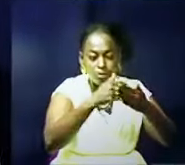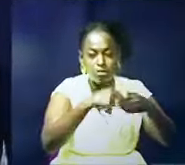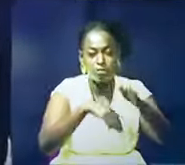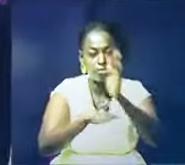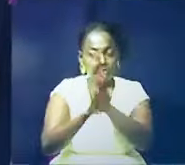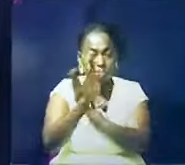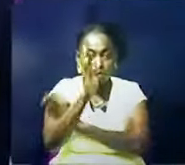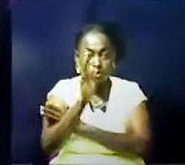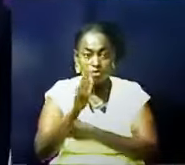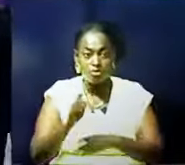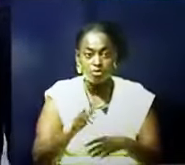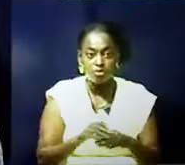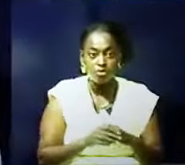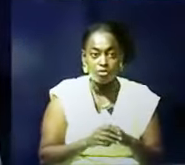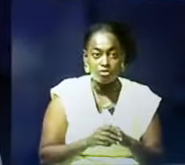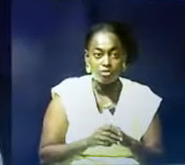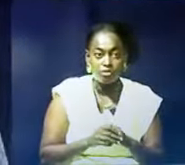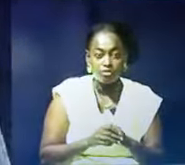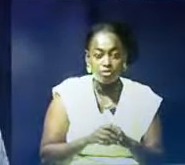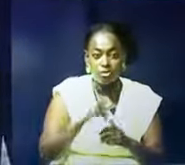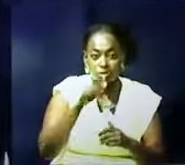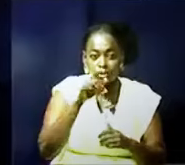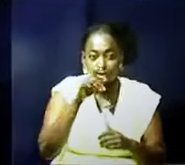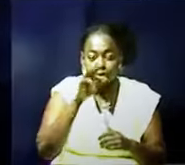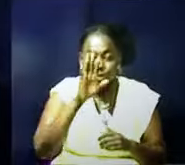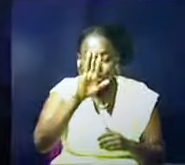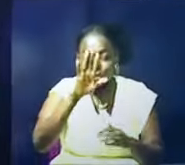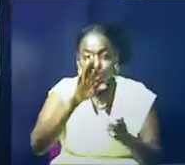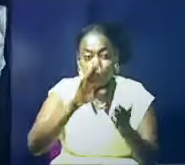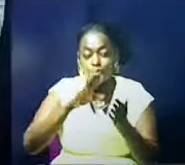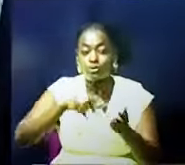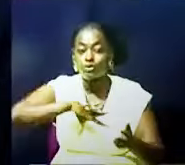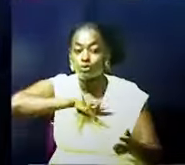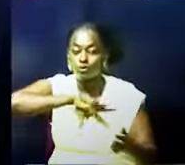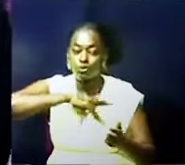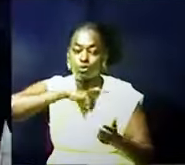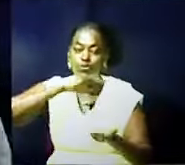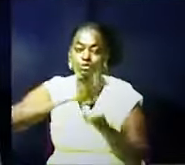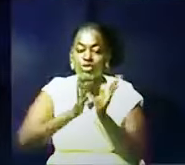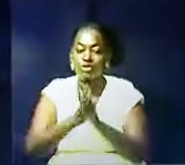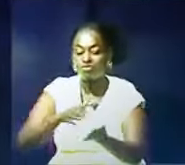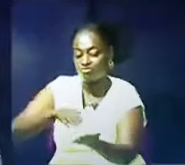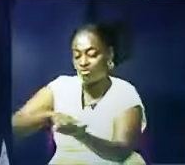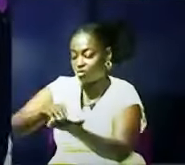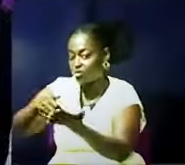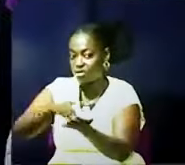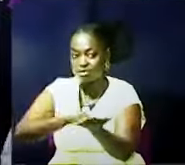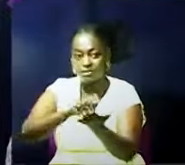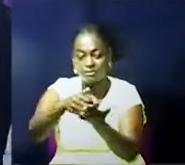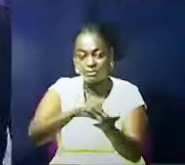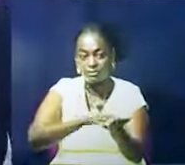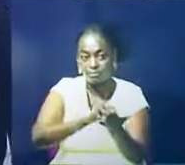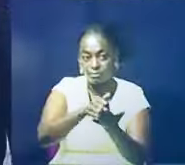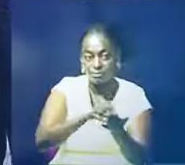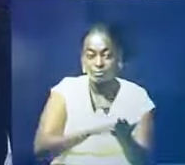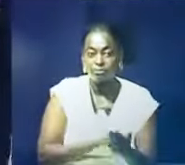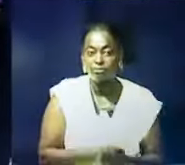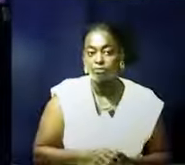can lead to leanness in your soul and ineffectual